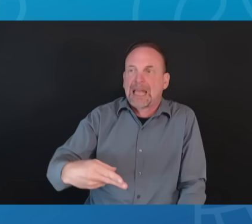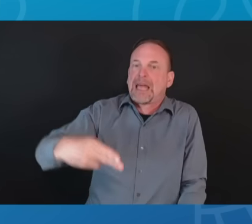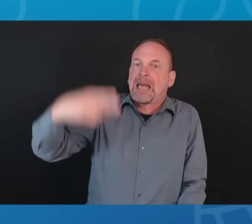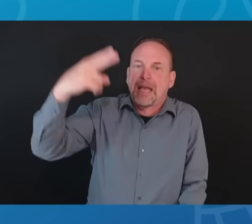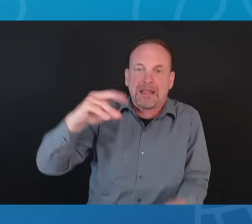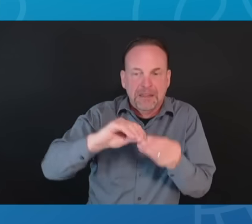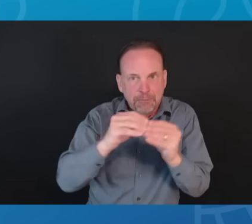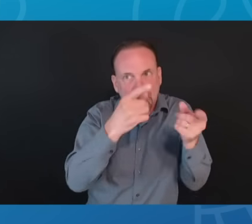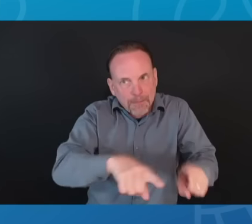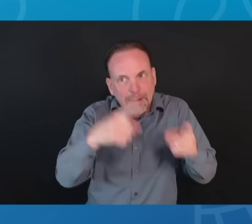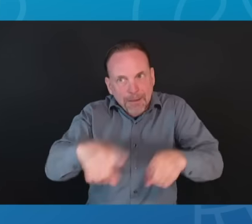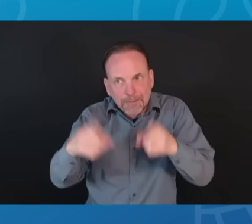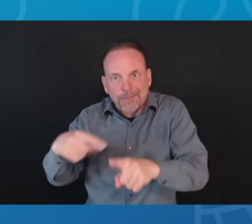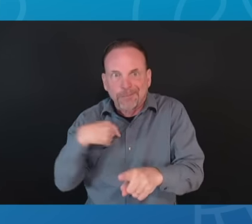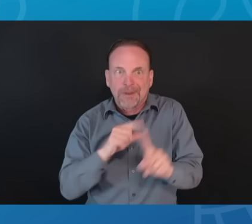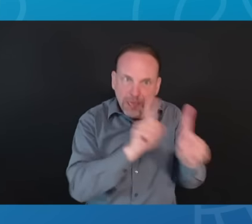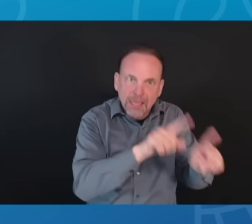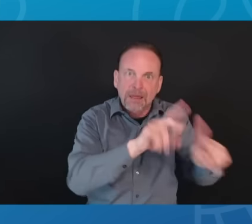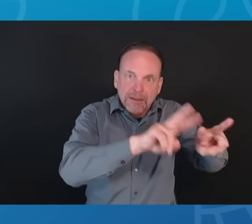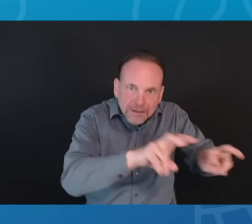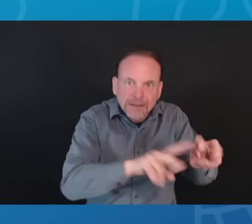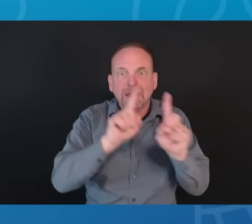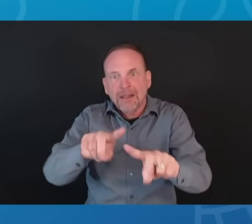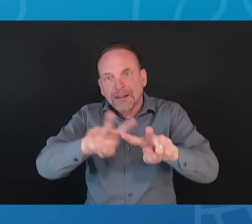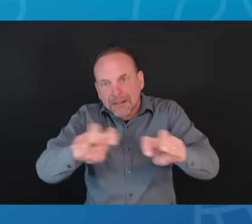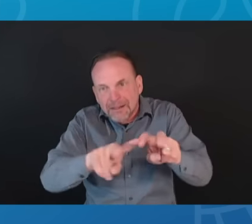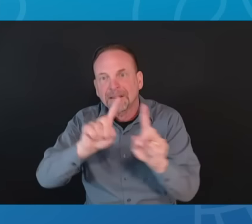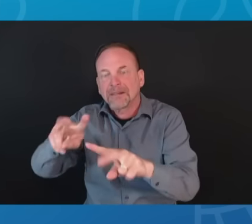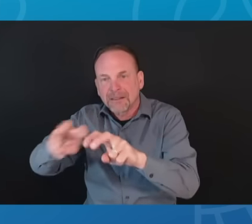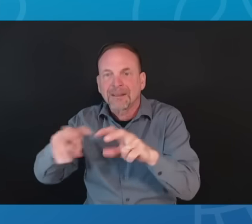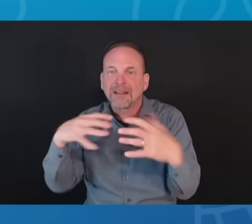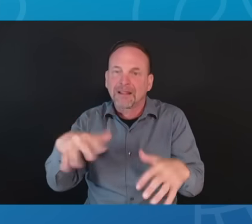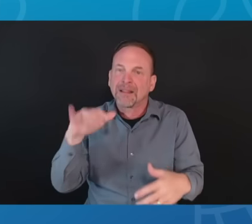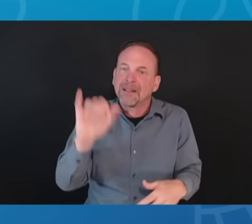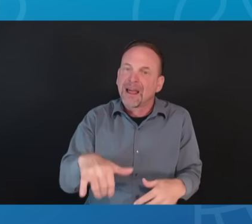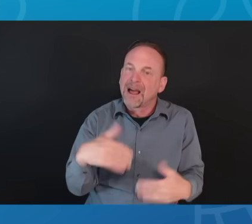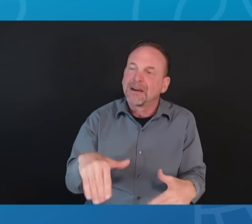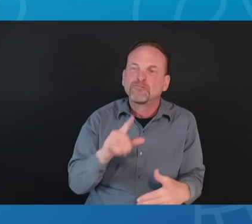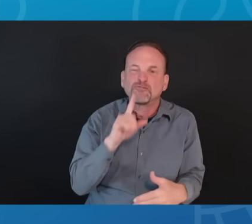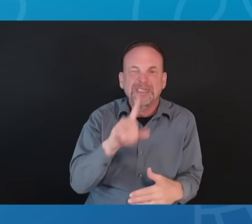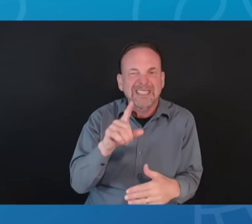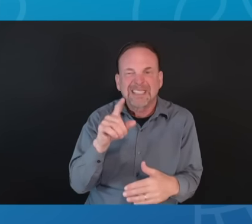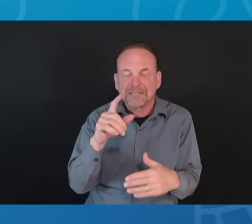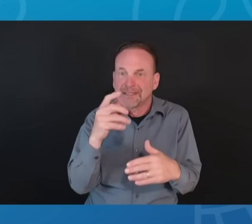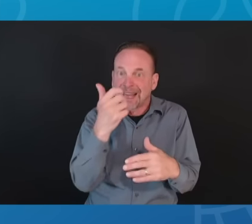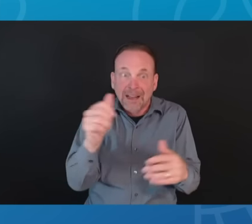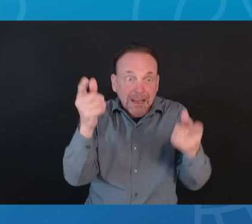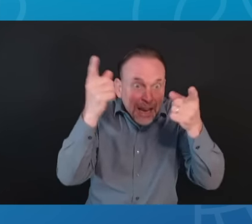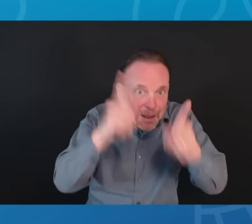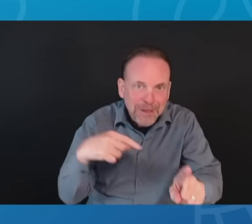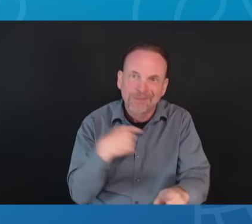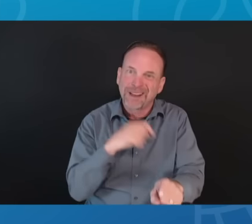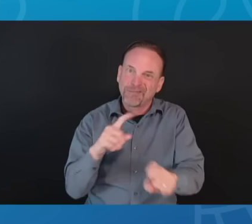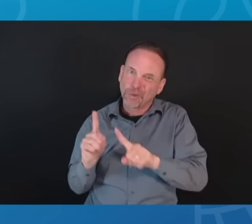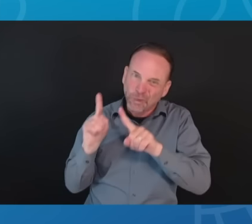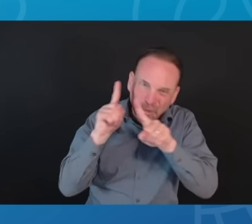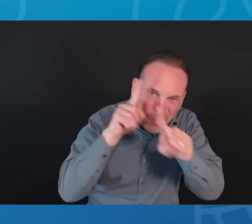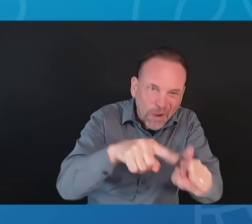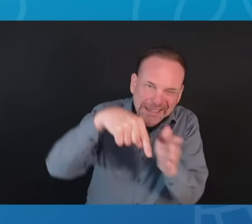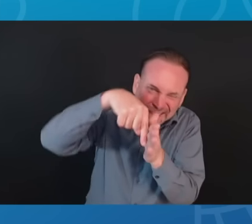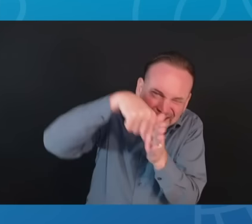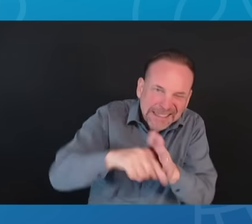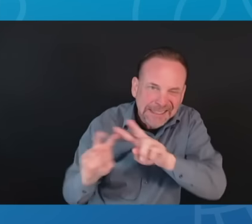it is an extremely intensive process to look at incidents, to try and gather facts and apply those facts versus law, and we have a lot of them to look at. And Congress doesn't give us any